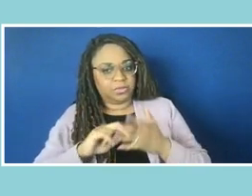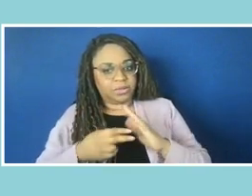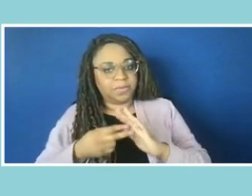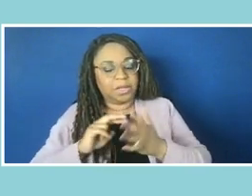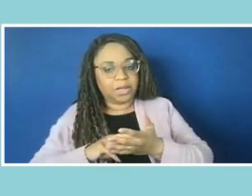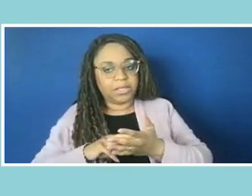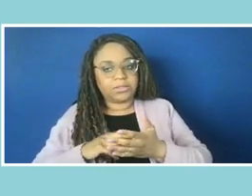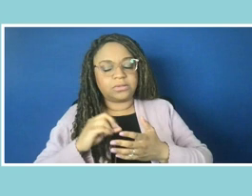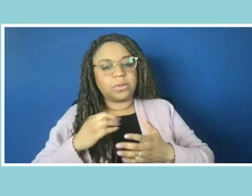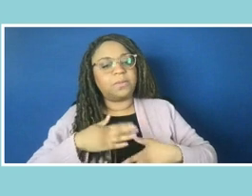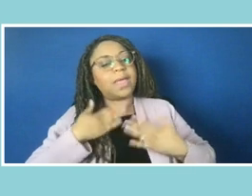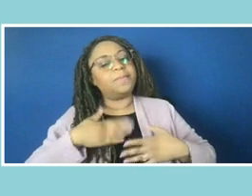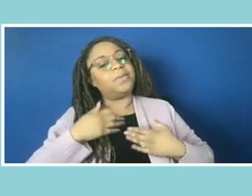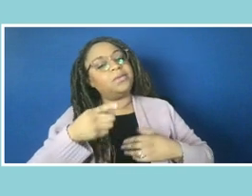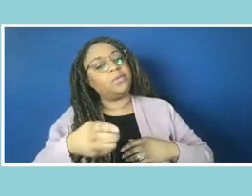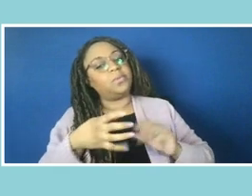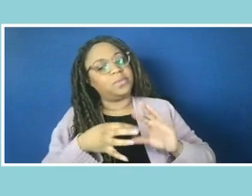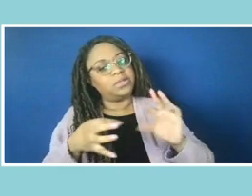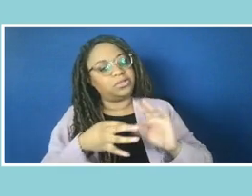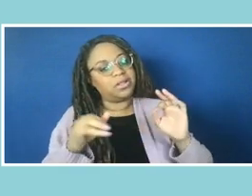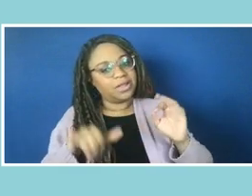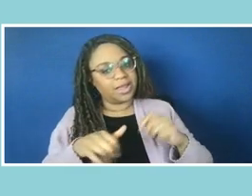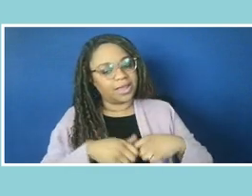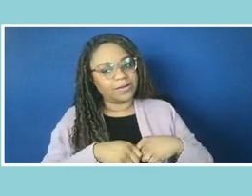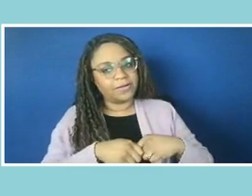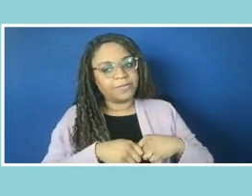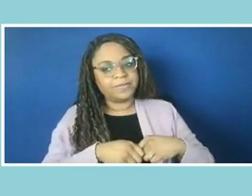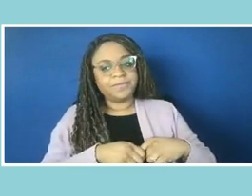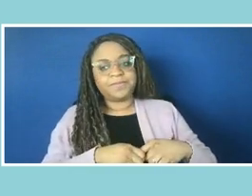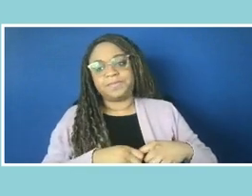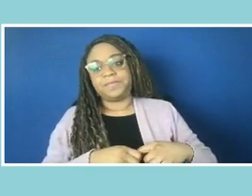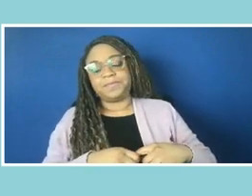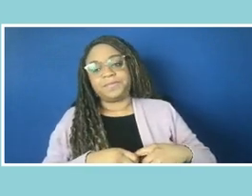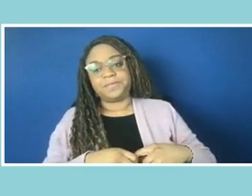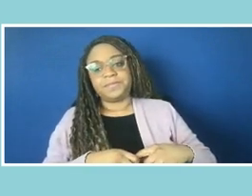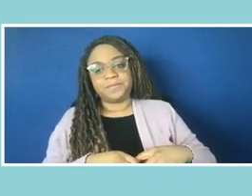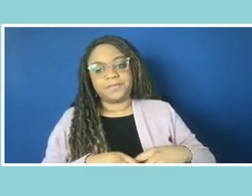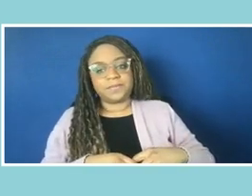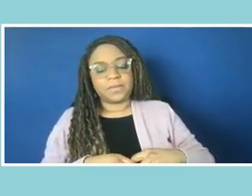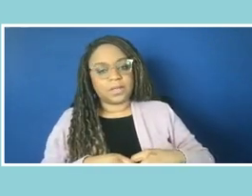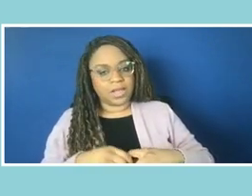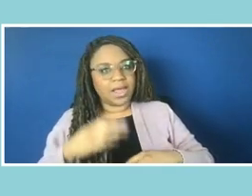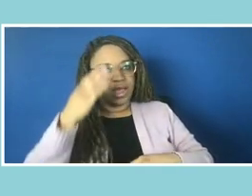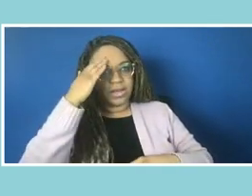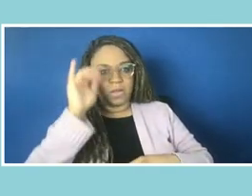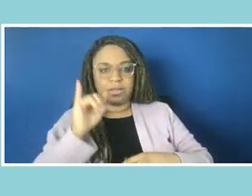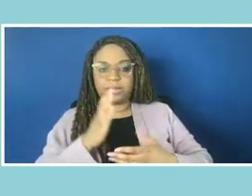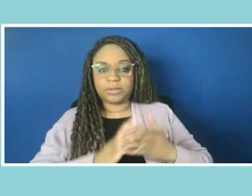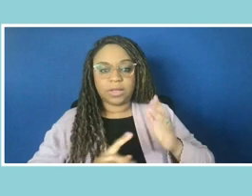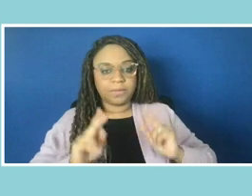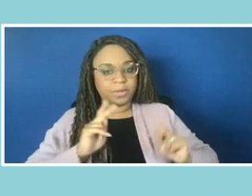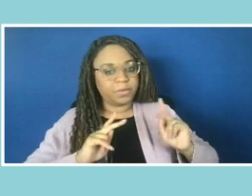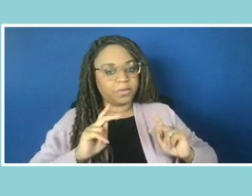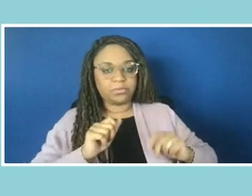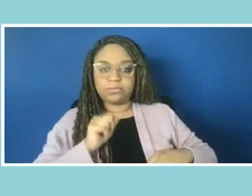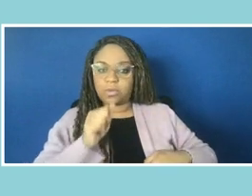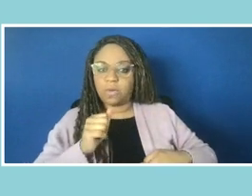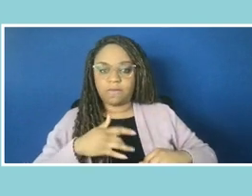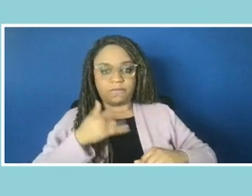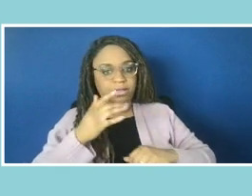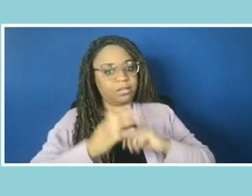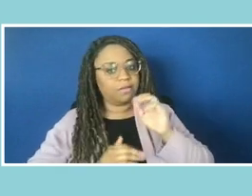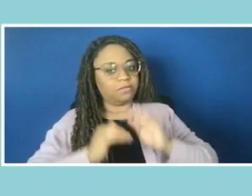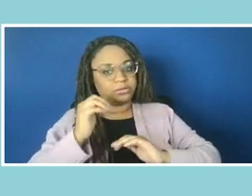kind of put that out there. I think that that could probably cause some discomfort in folks that don't understand how it is